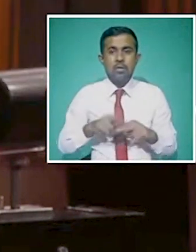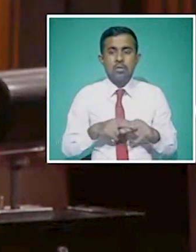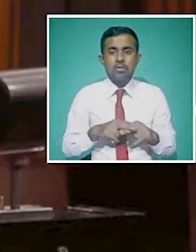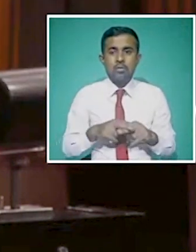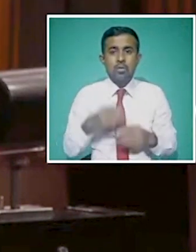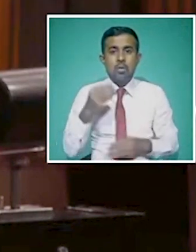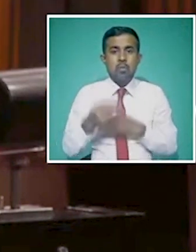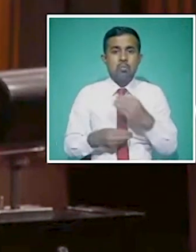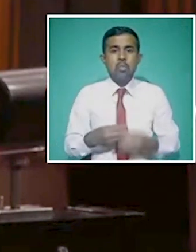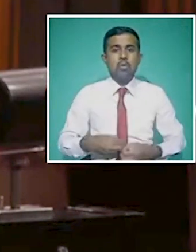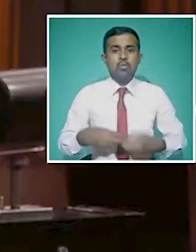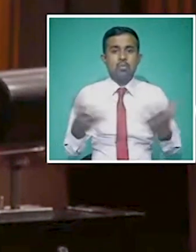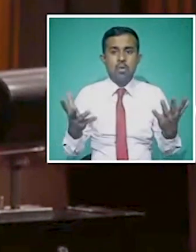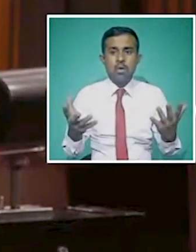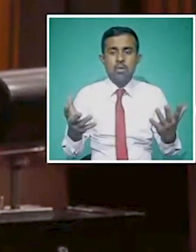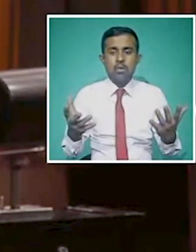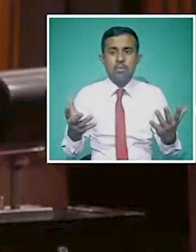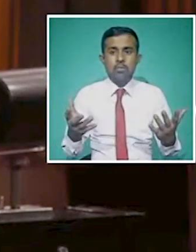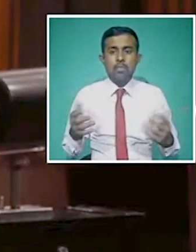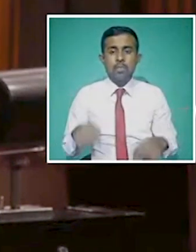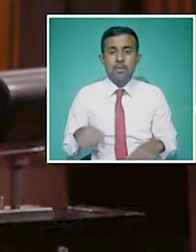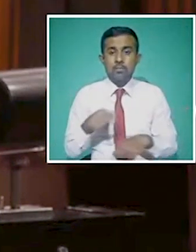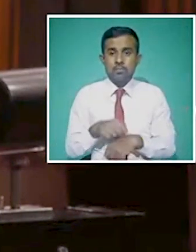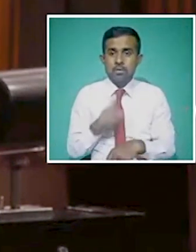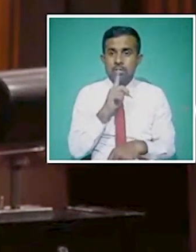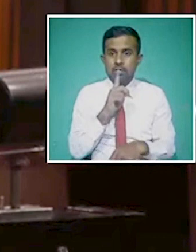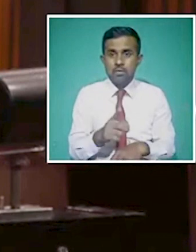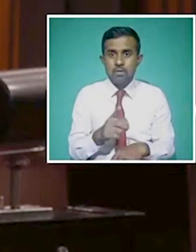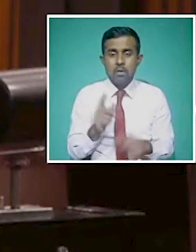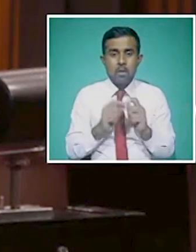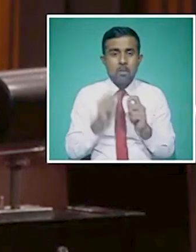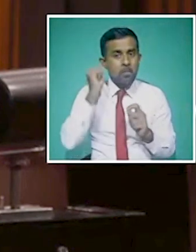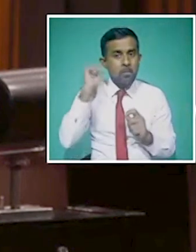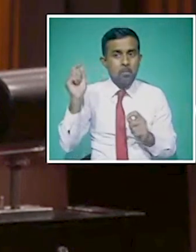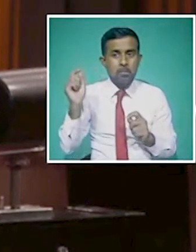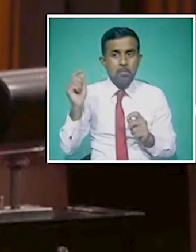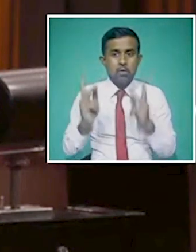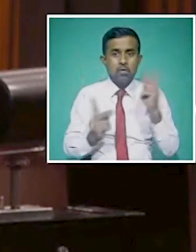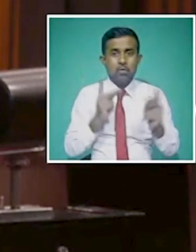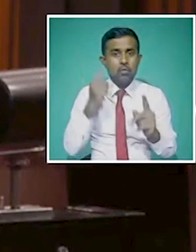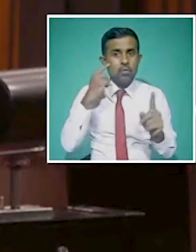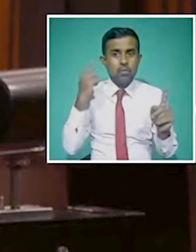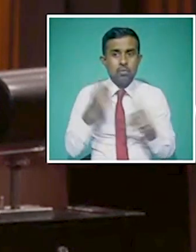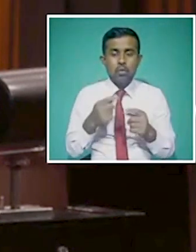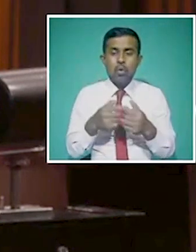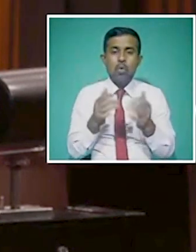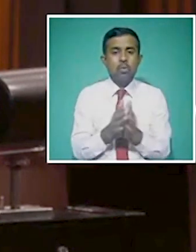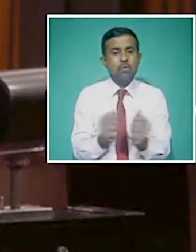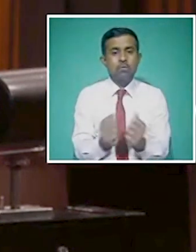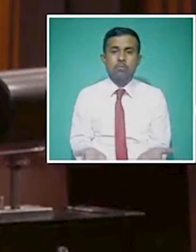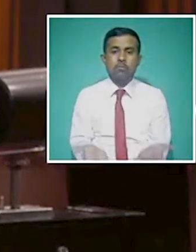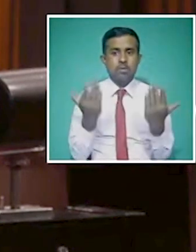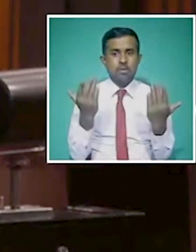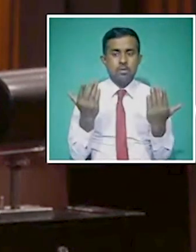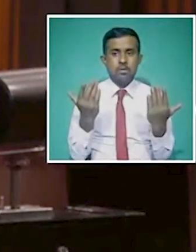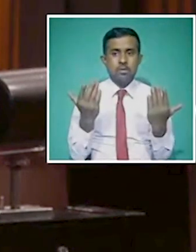Kali Kali Kali Kali Kali Kali Kali Kali Kali Kali Kali Kali Kali Kali Kali Kali Kali Kali Kali Kali Kali Kali Kali Kali Kali Kali Kali Kali